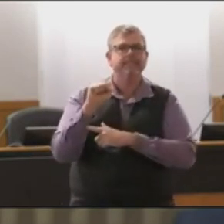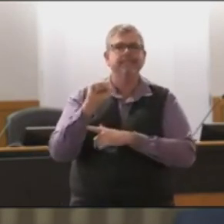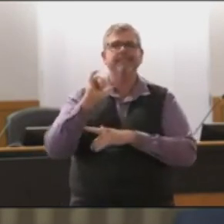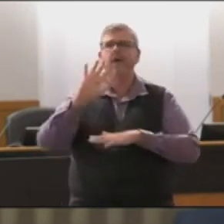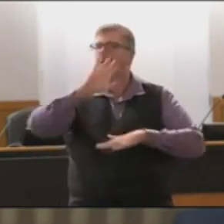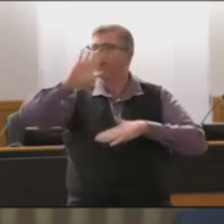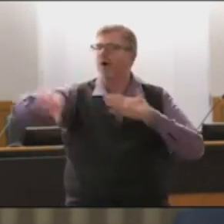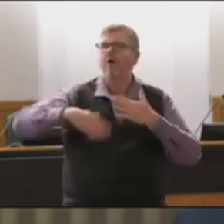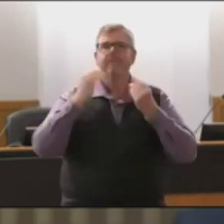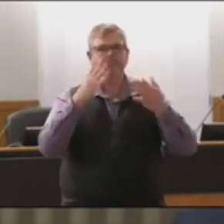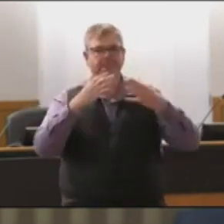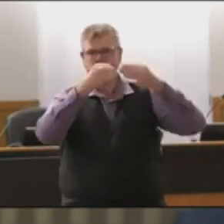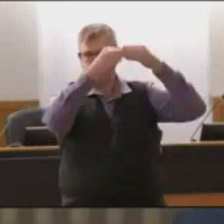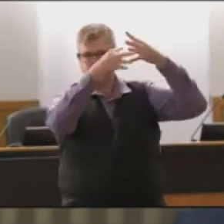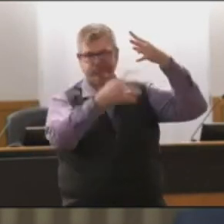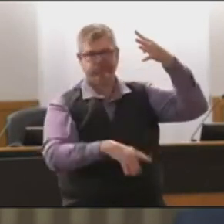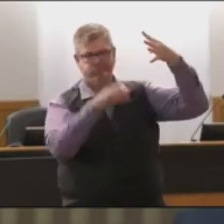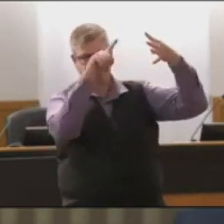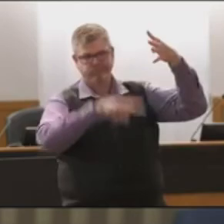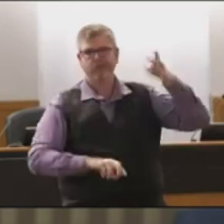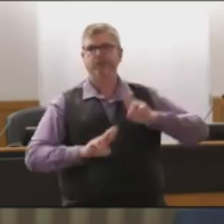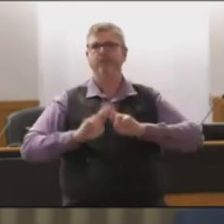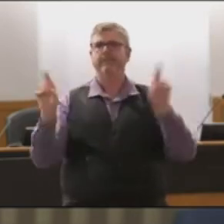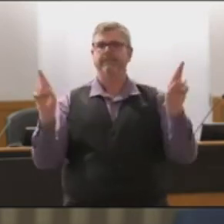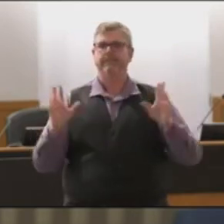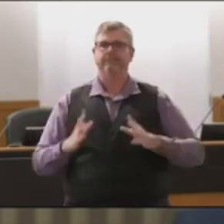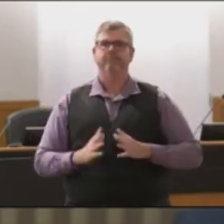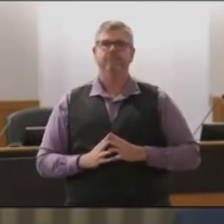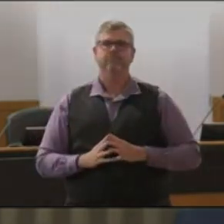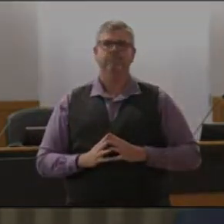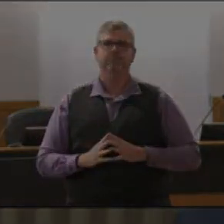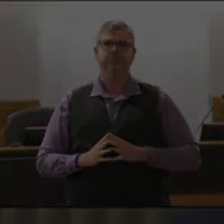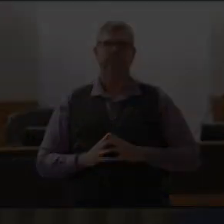to ensure the health and safety of all. Thank you very much.